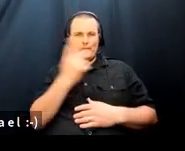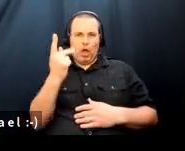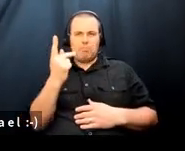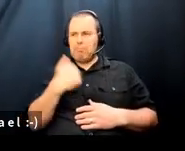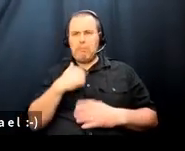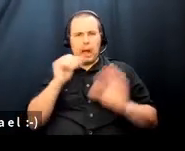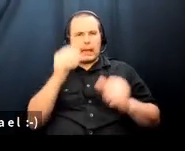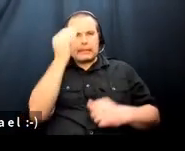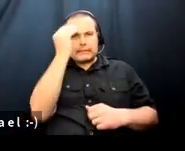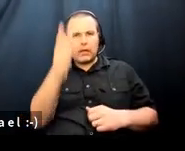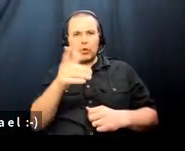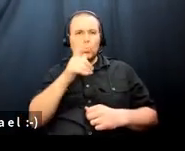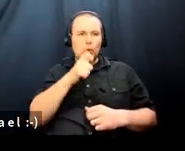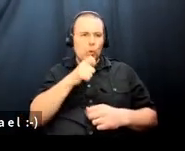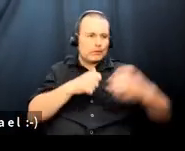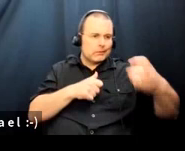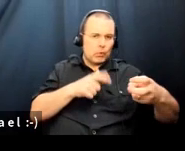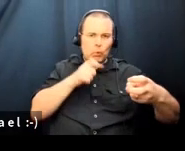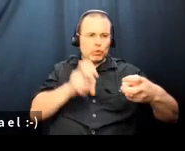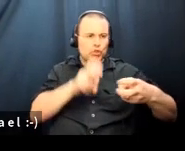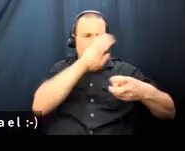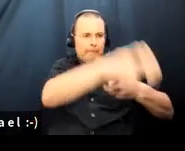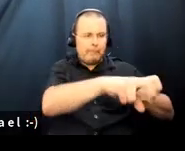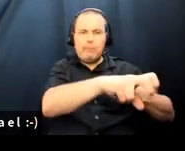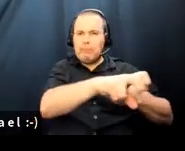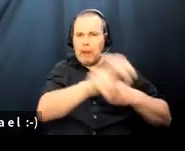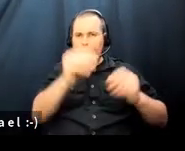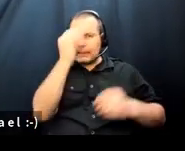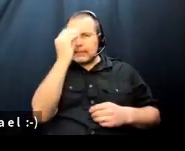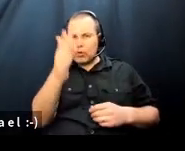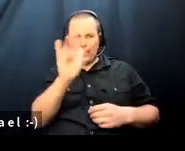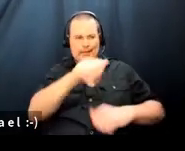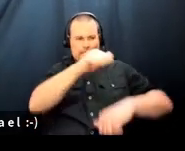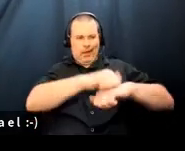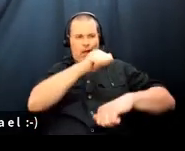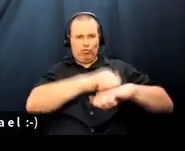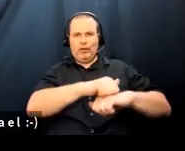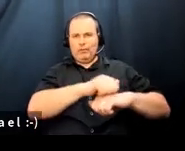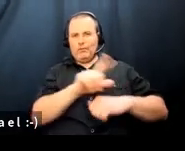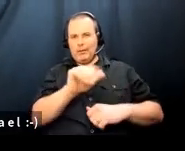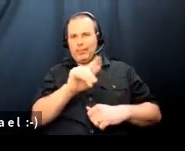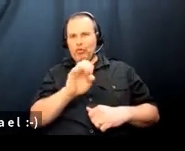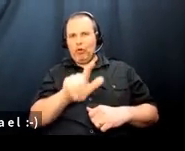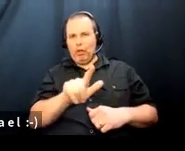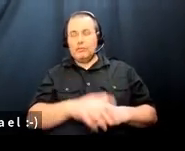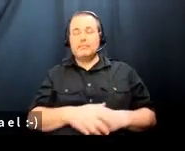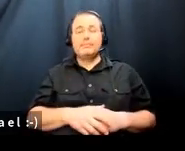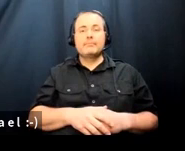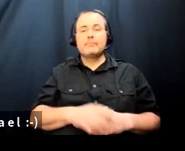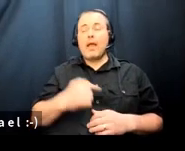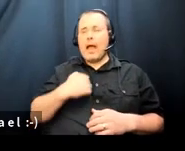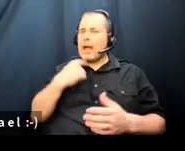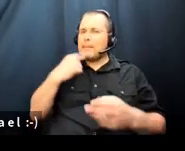That's concrete. That's literal. Now, I mentioned that people learn